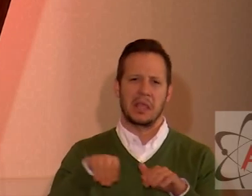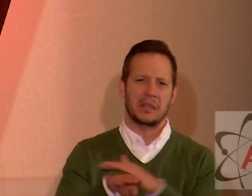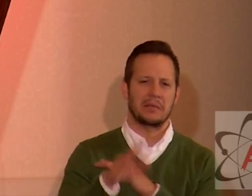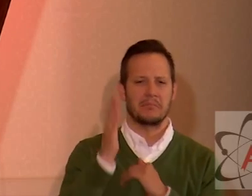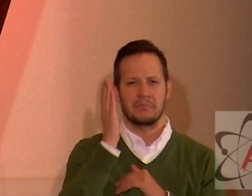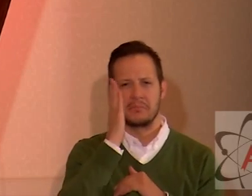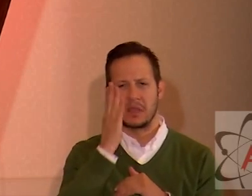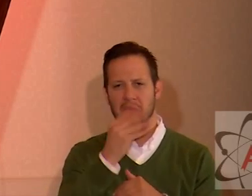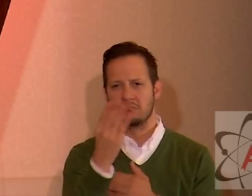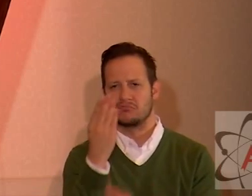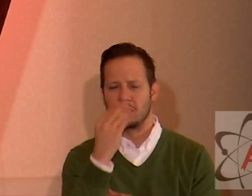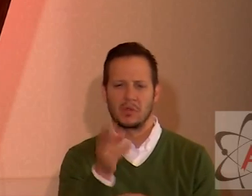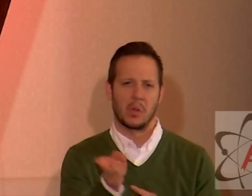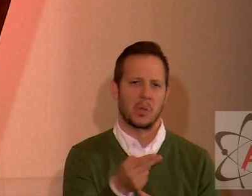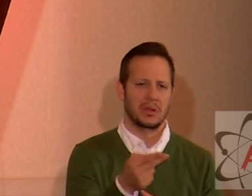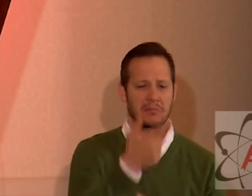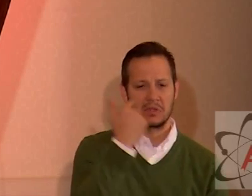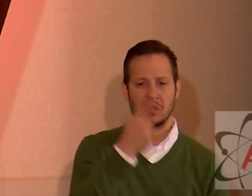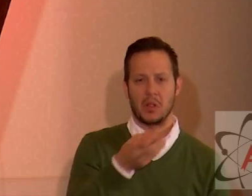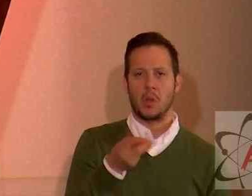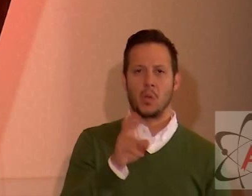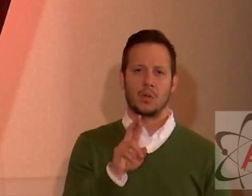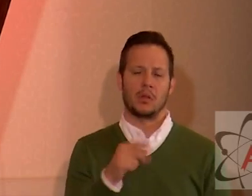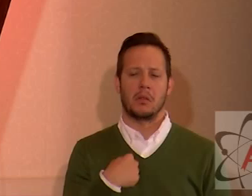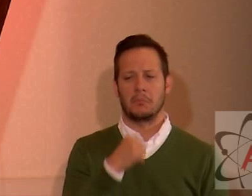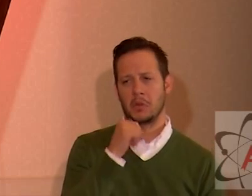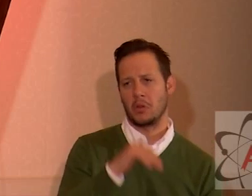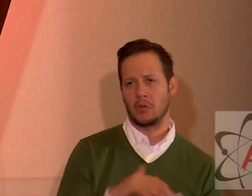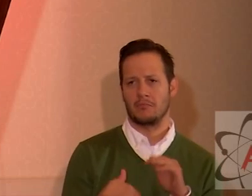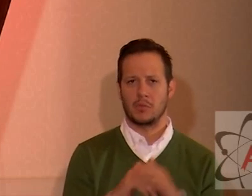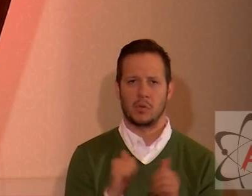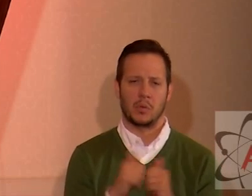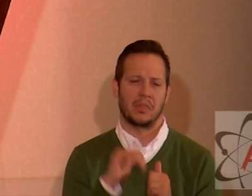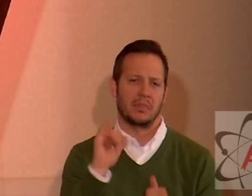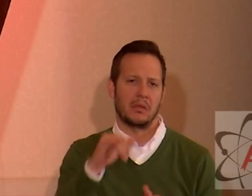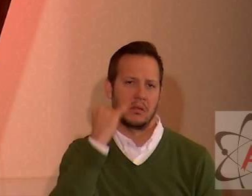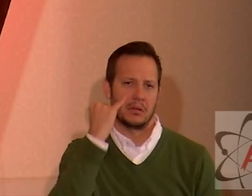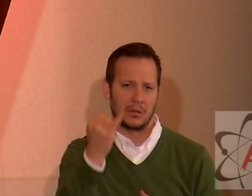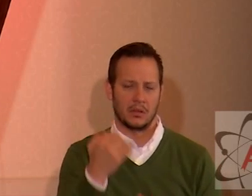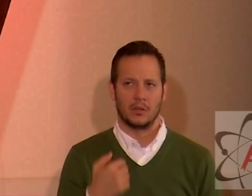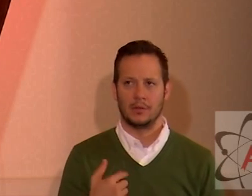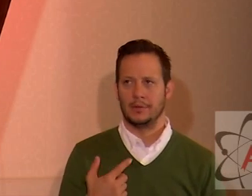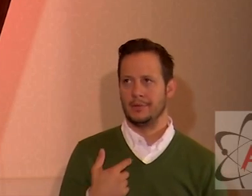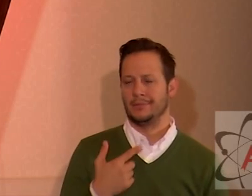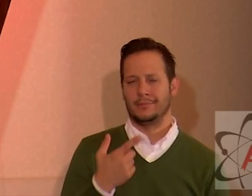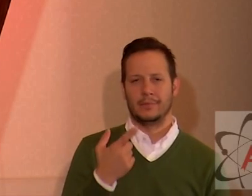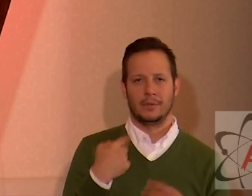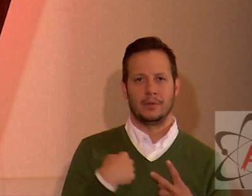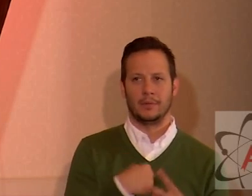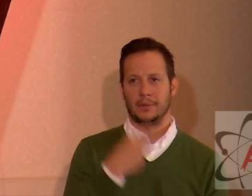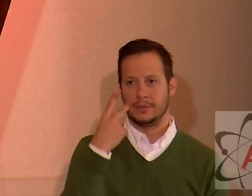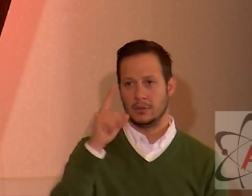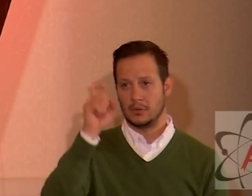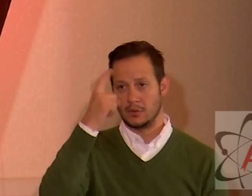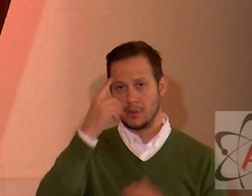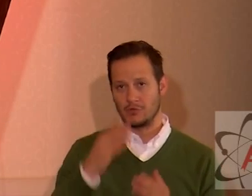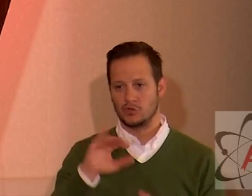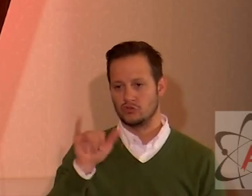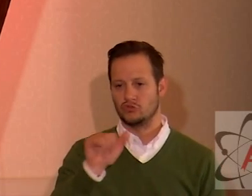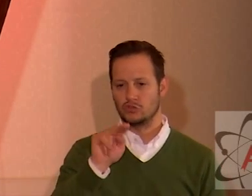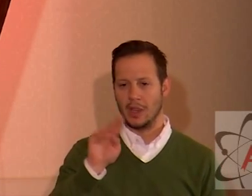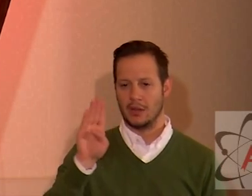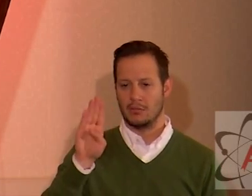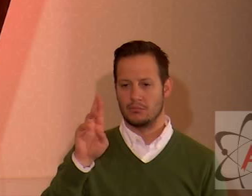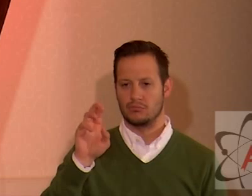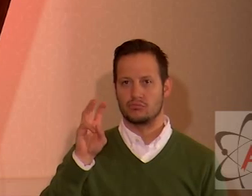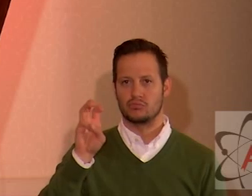or a hotel because the owner just wasn't comfortable with that. We also know that Governor Jan Brewer out there